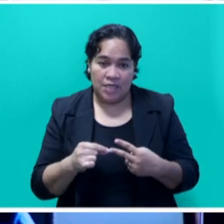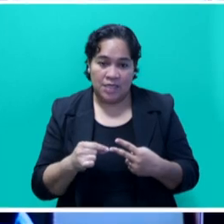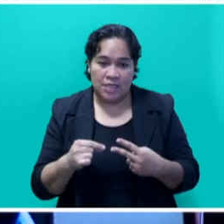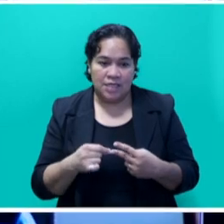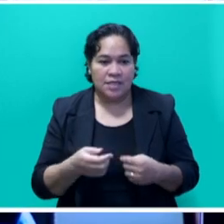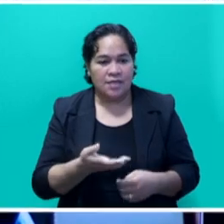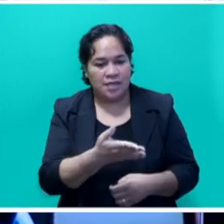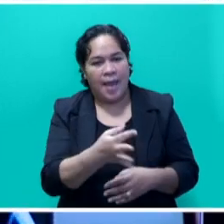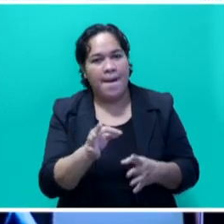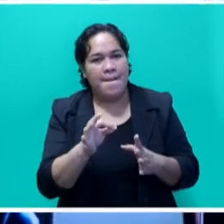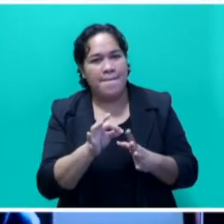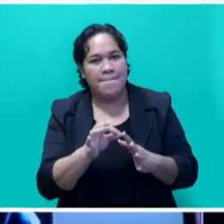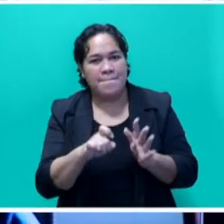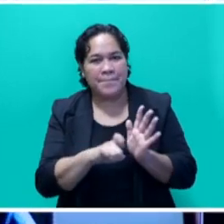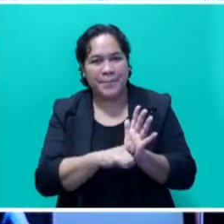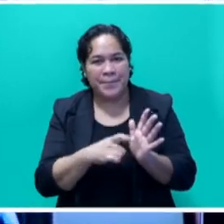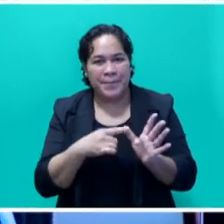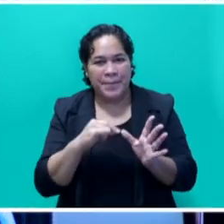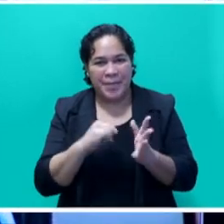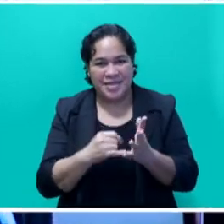Prasad went on about,